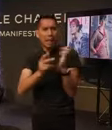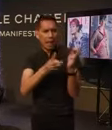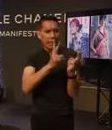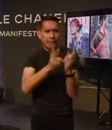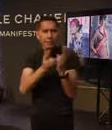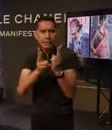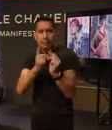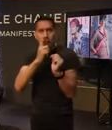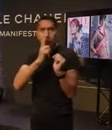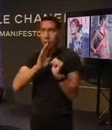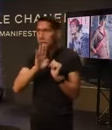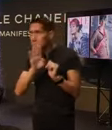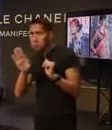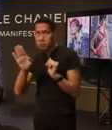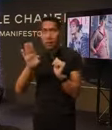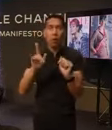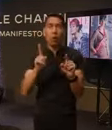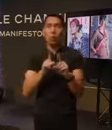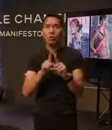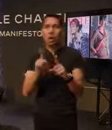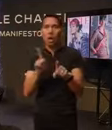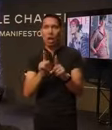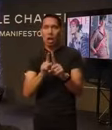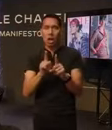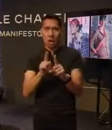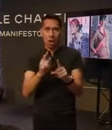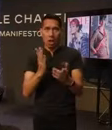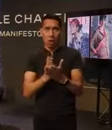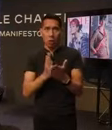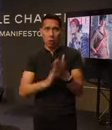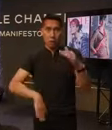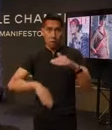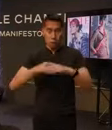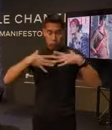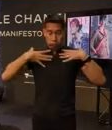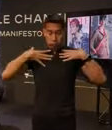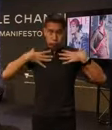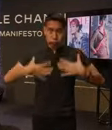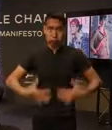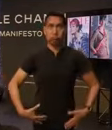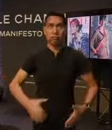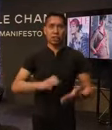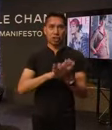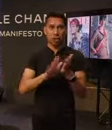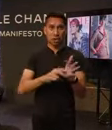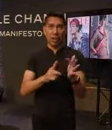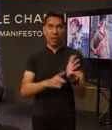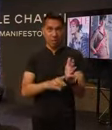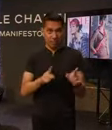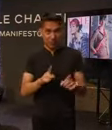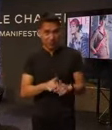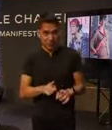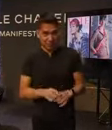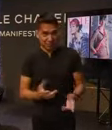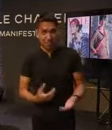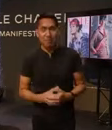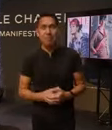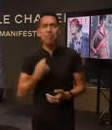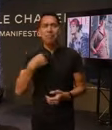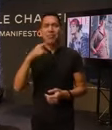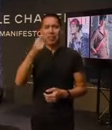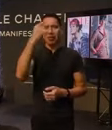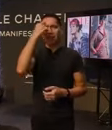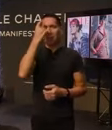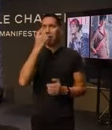also became, you know, decked out from head to toe in their Chanel, which is also, when you think about